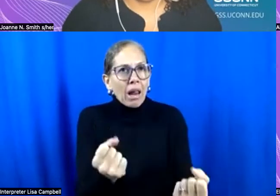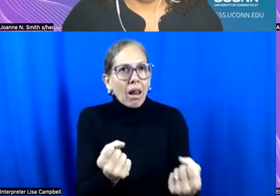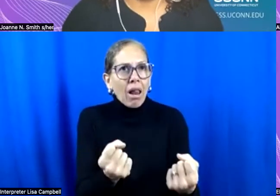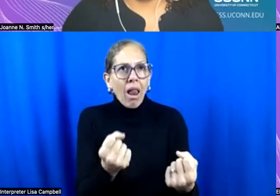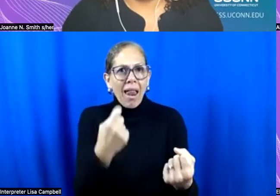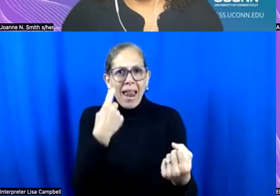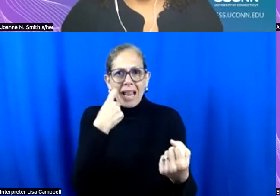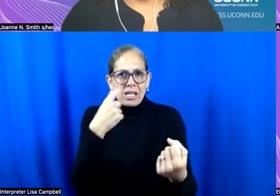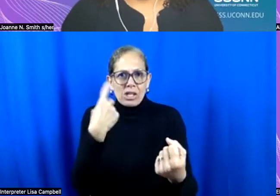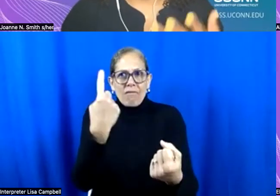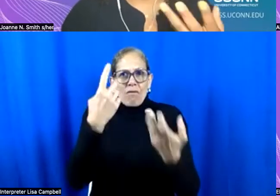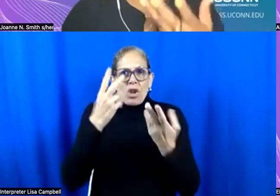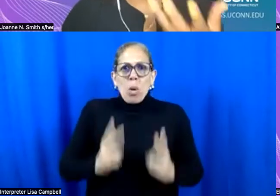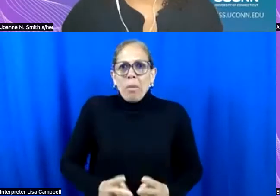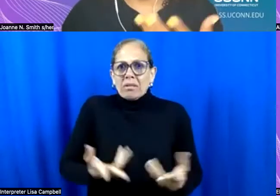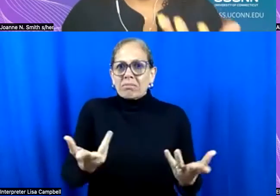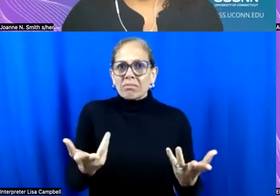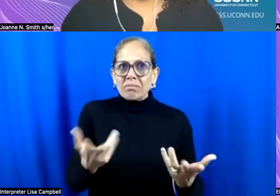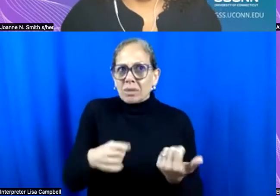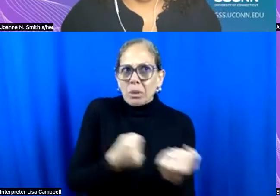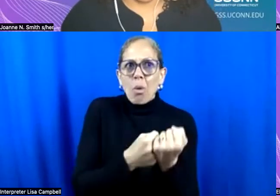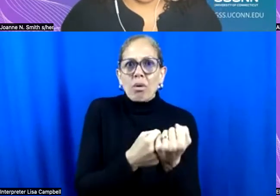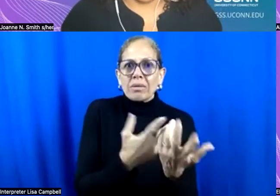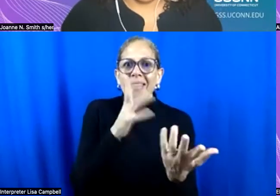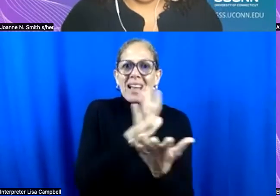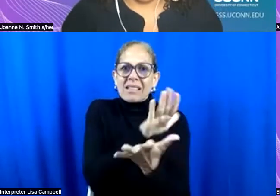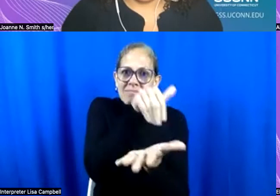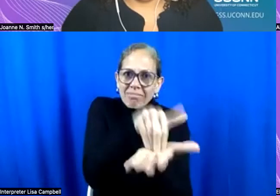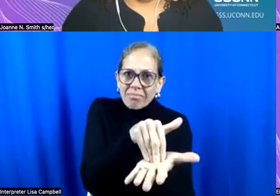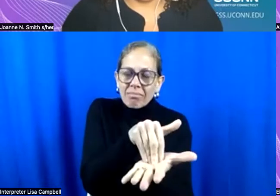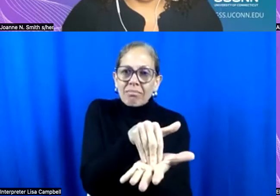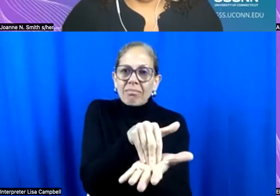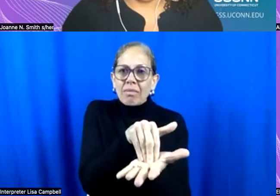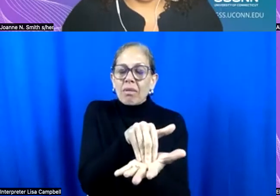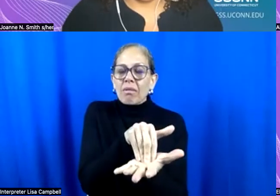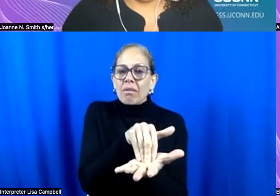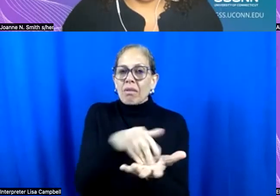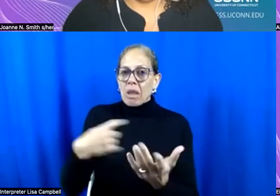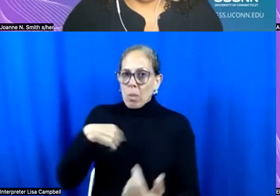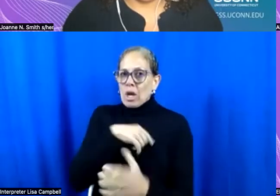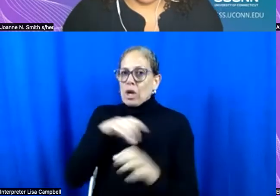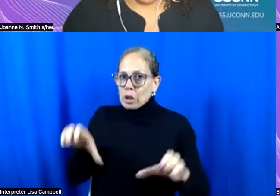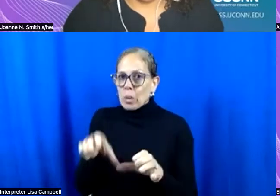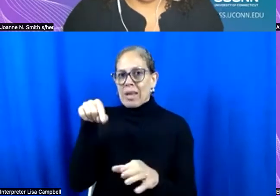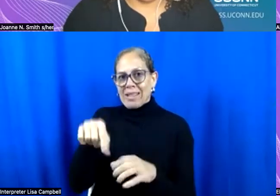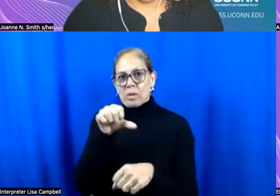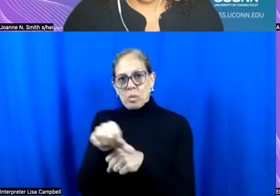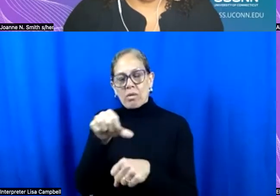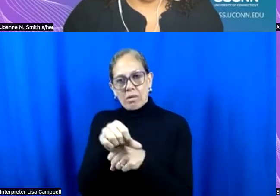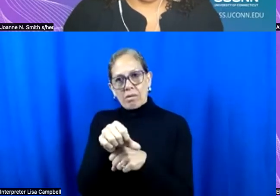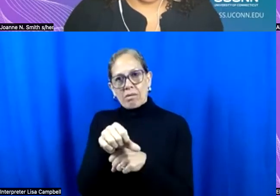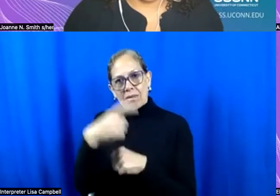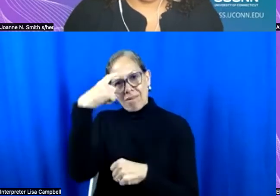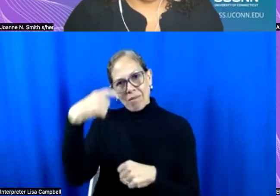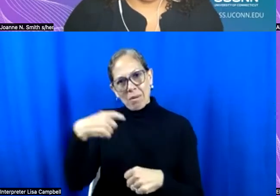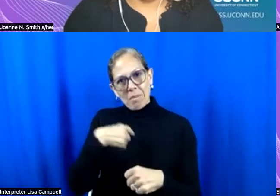mean, that is the core of why we're doing this work. And so for me, you know, that's the